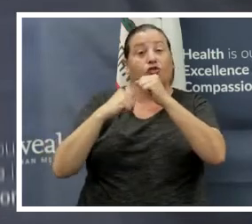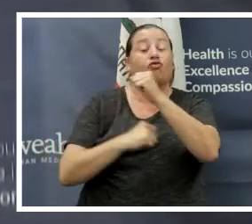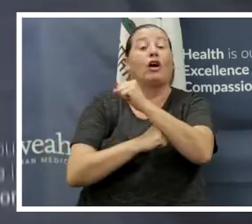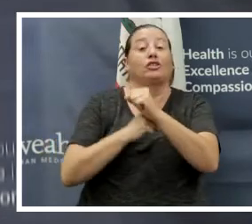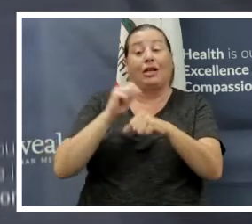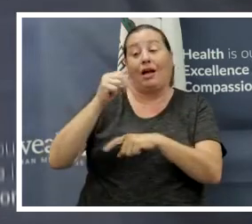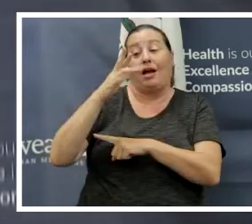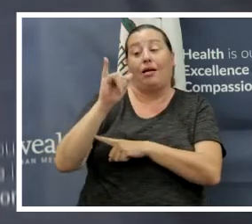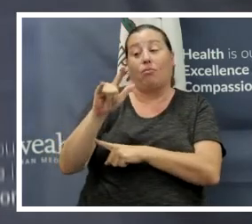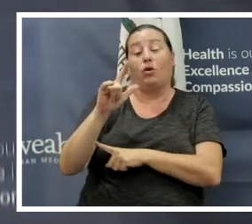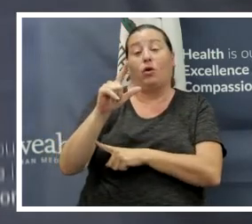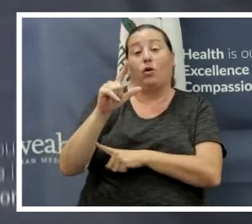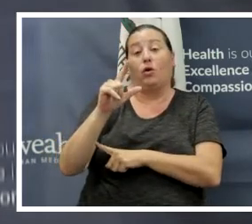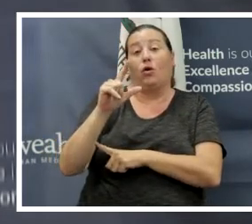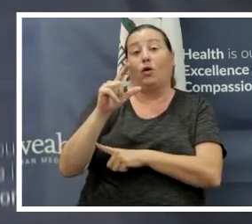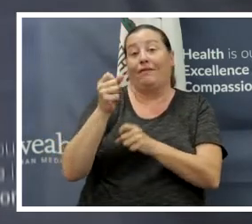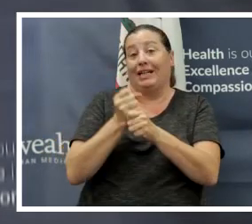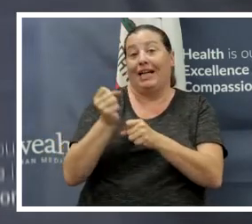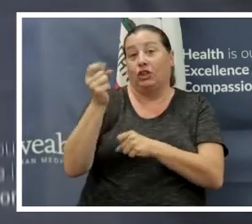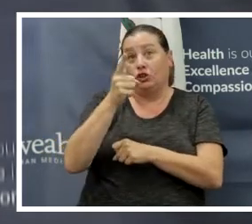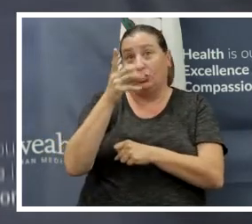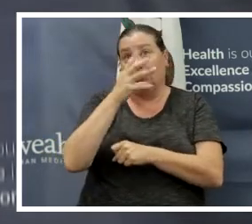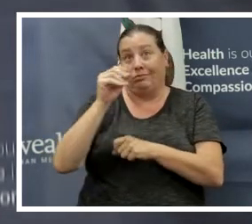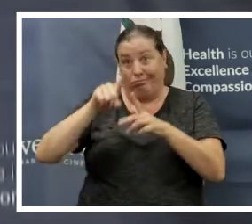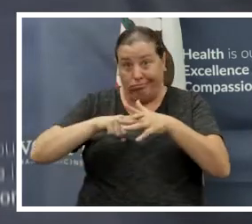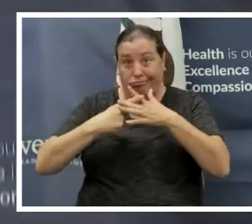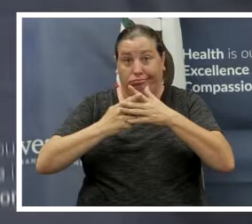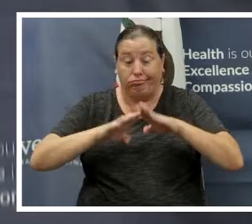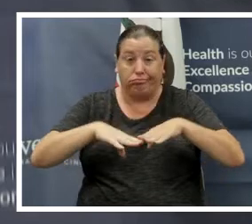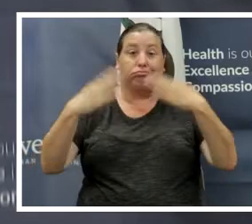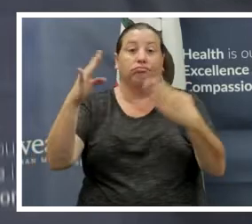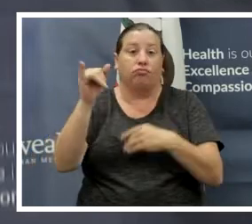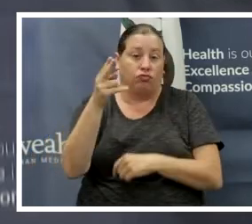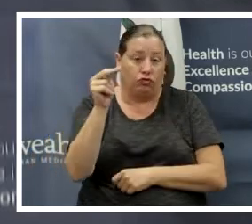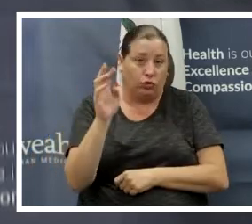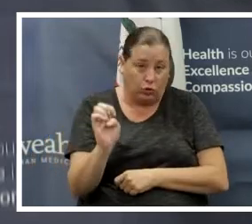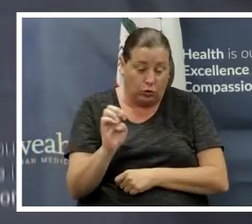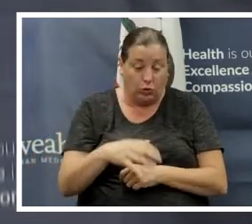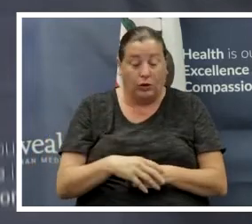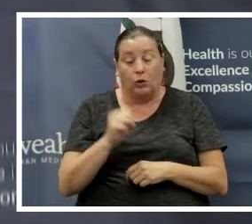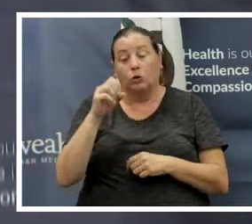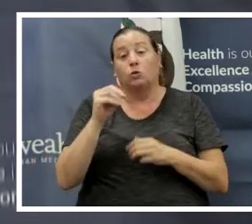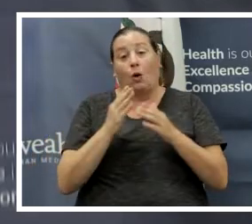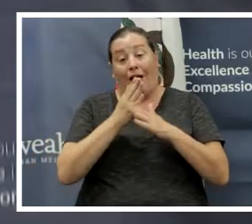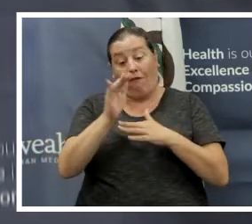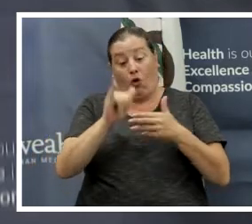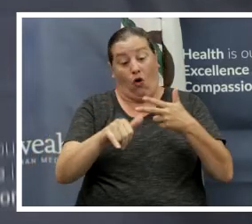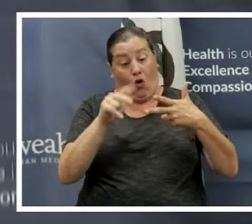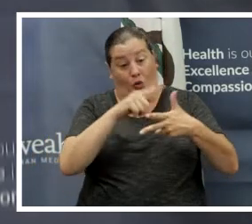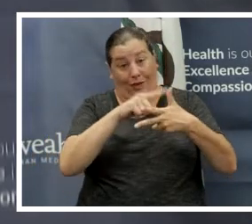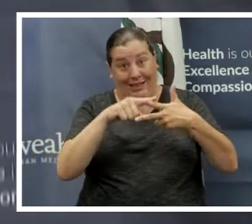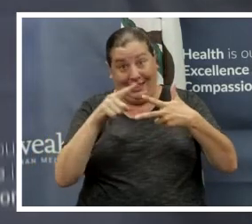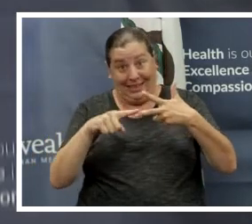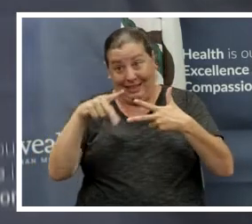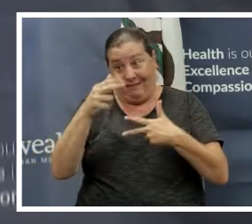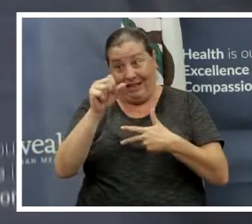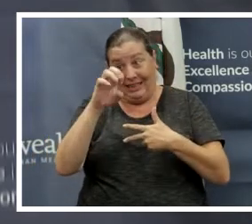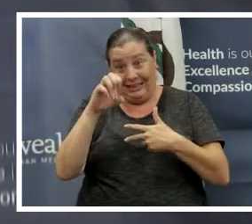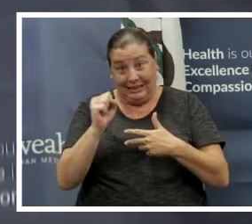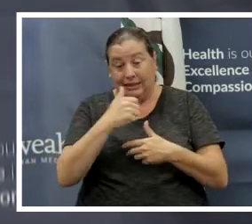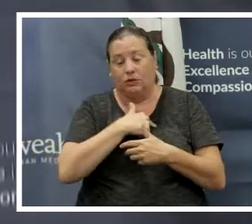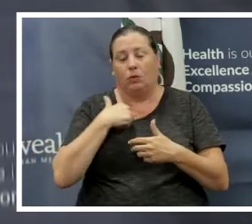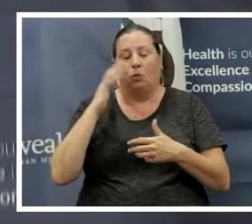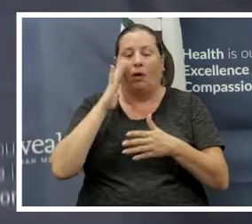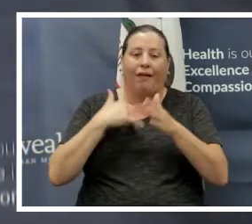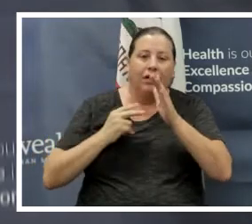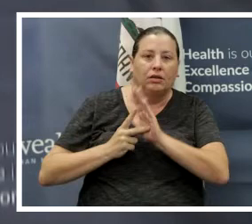occupy by June. And it literally, when all 3 of those phases are done, it will have doubled the size of the number of exam rooms